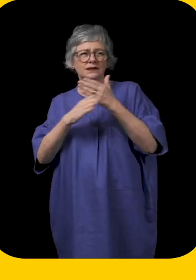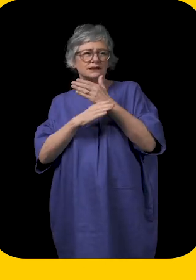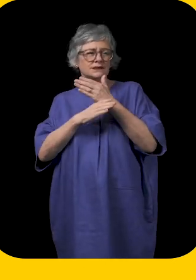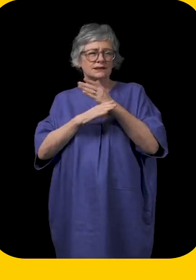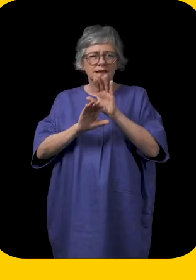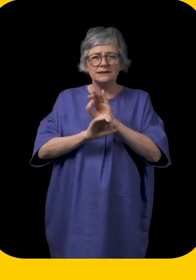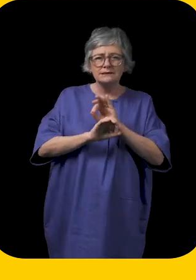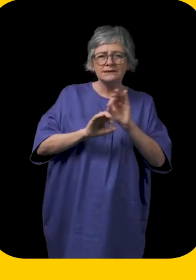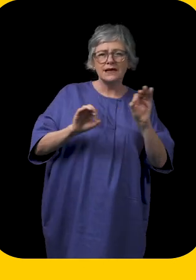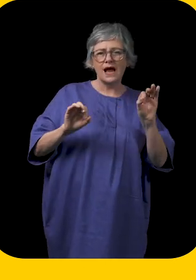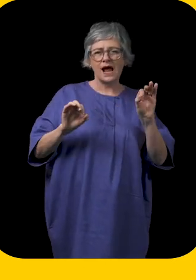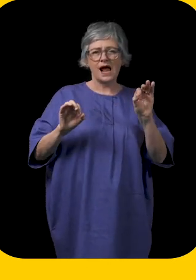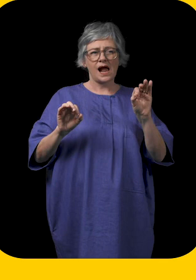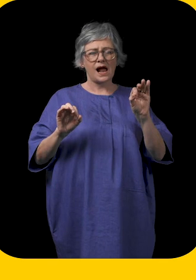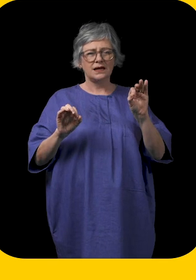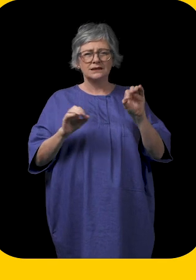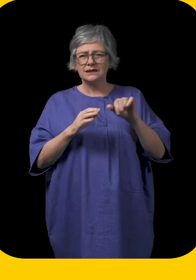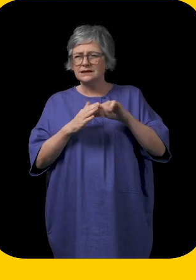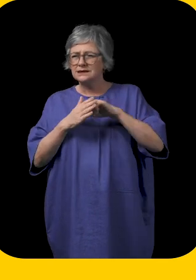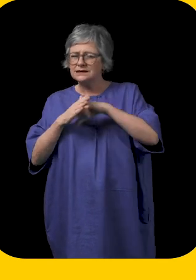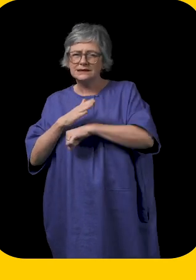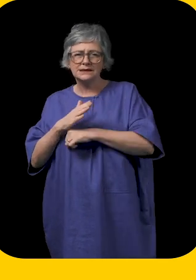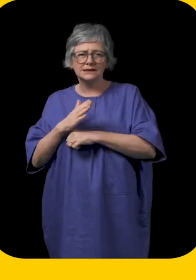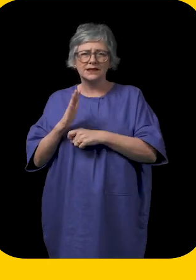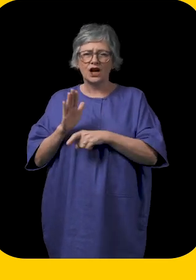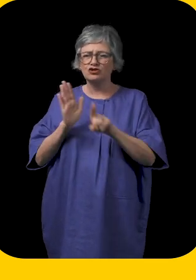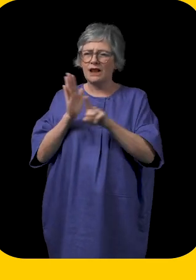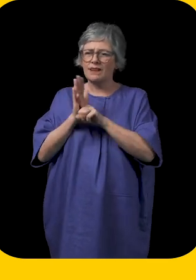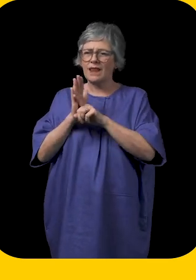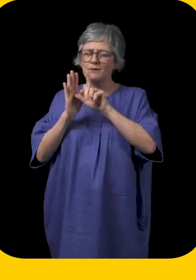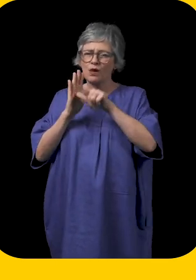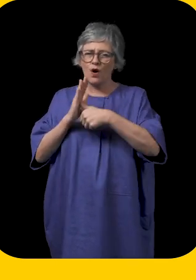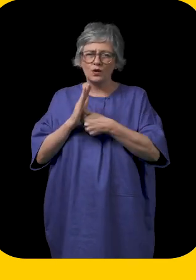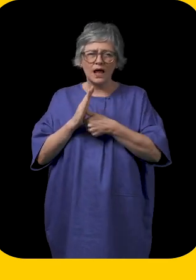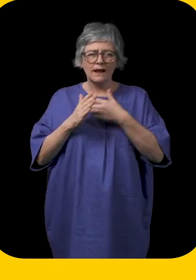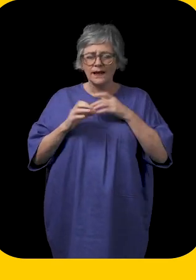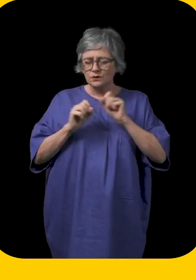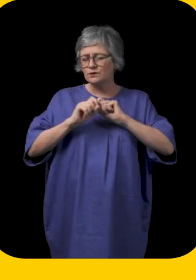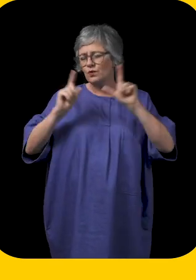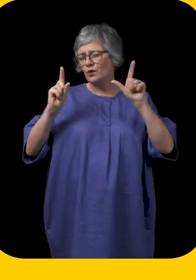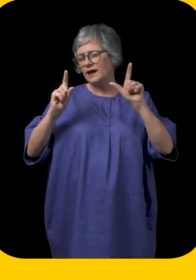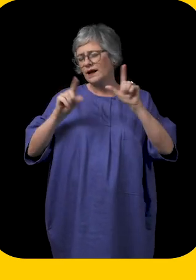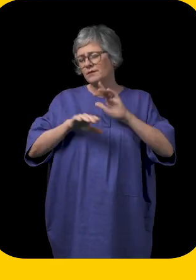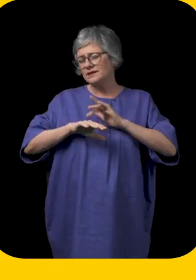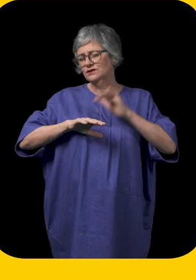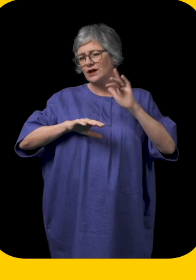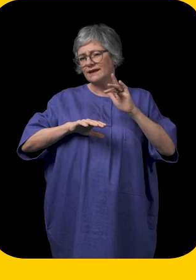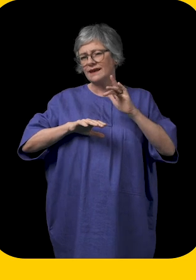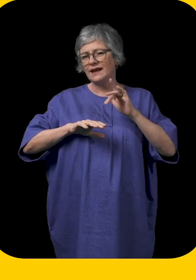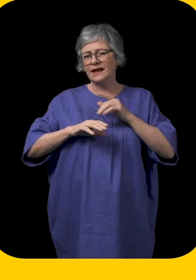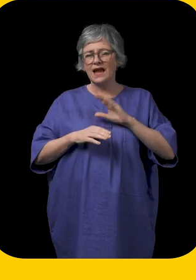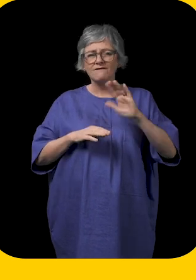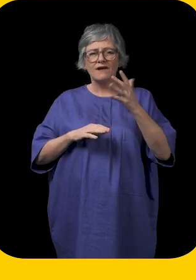bells and sirens are harsh alarm clocks. I would rather wake gently in 5 a.m.